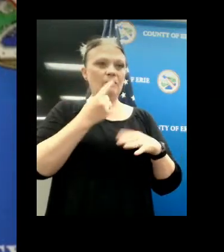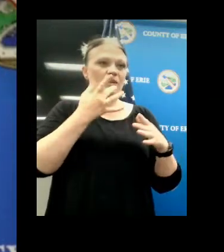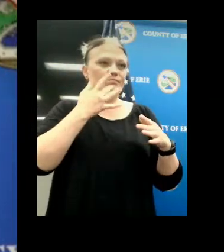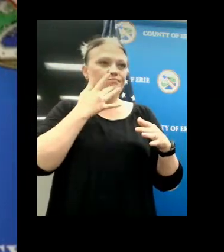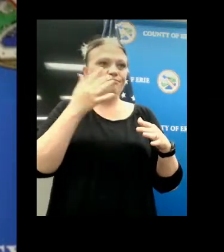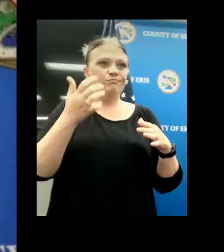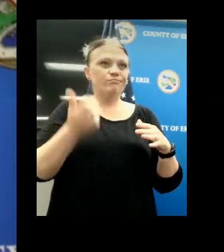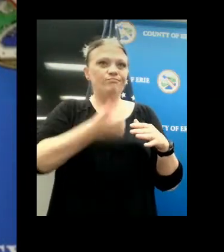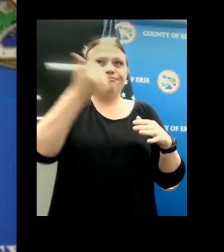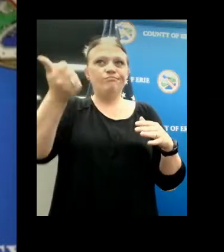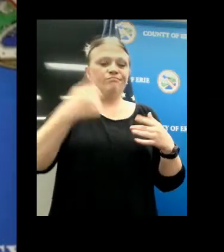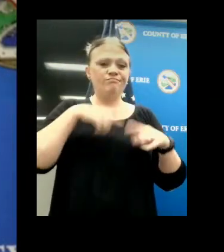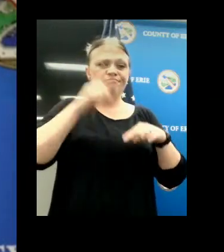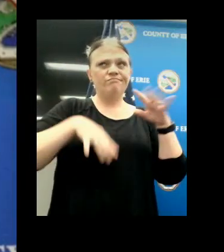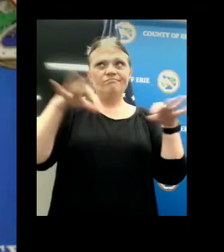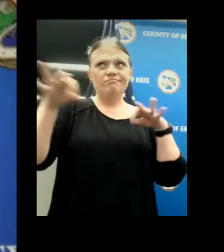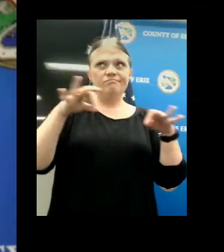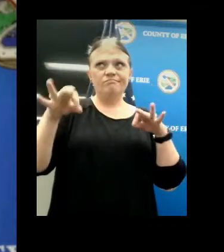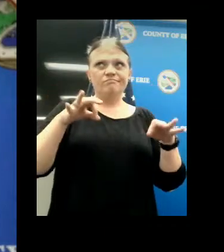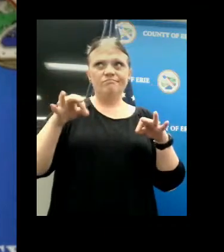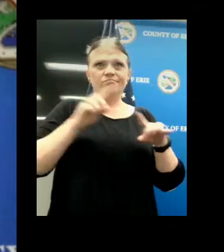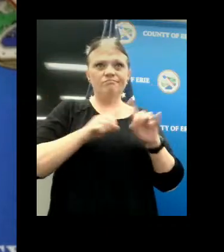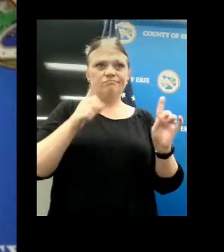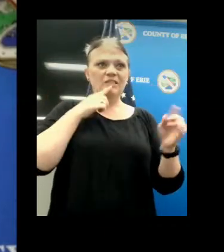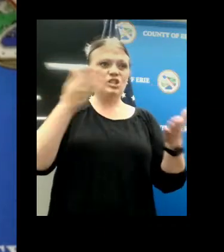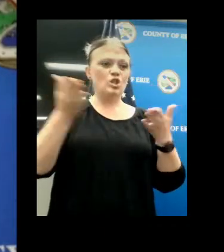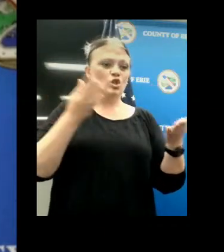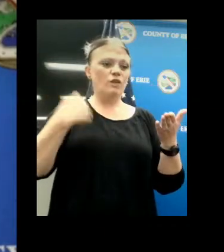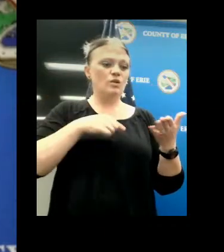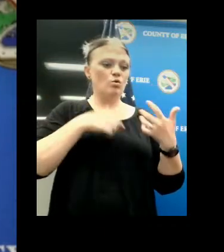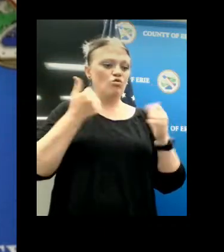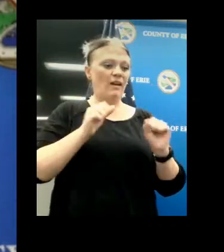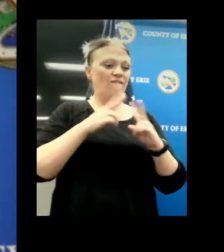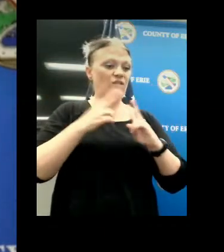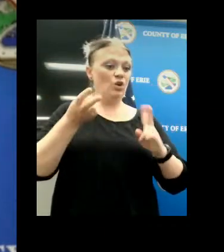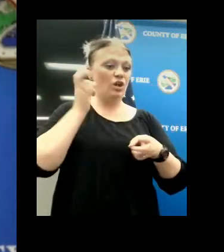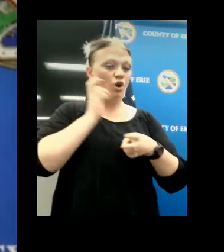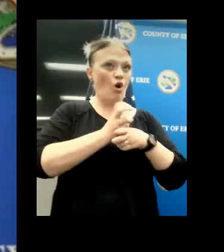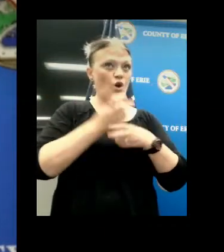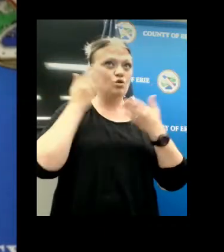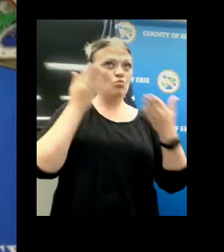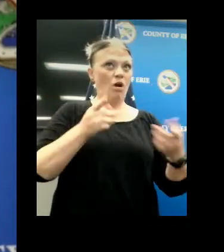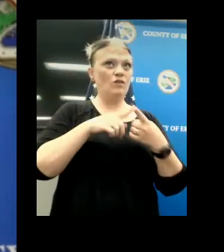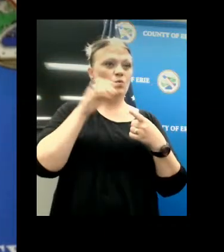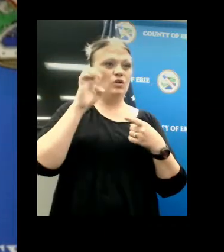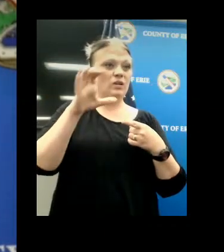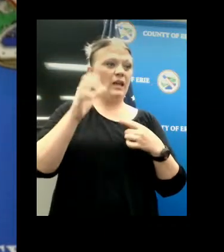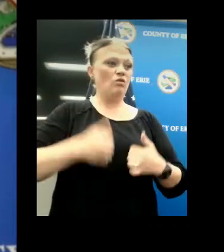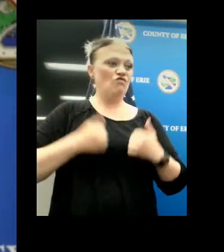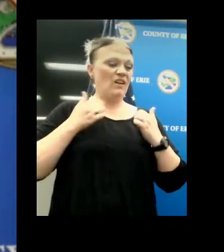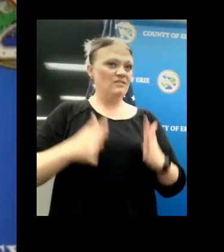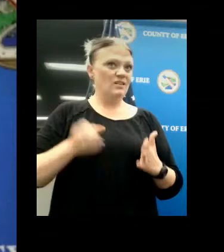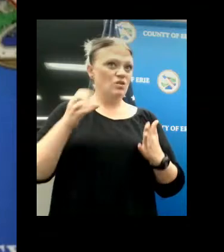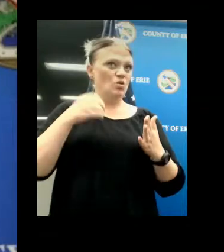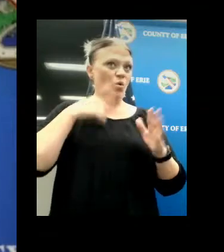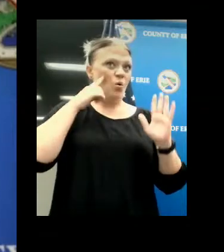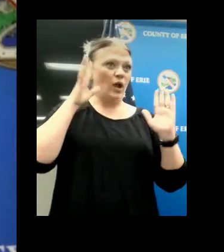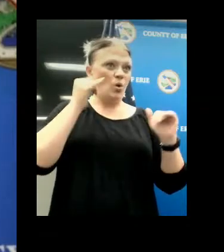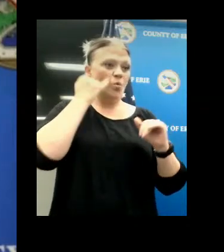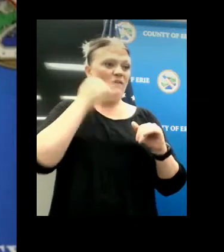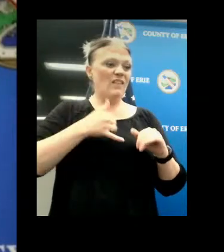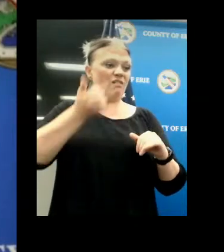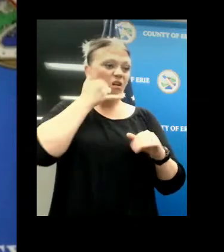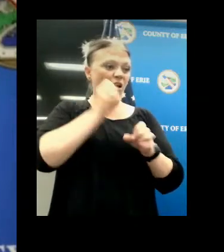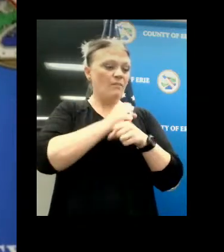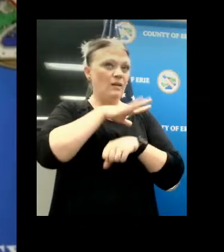do. I can't really explain it. However, it's a service that we're trying very hard to offer to Erie County residents, so I hope if they